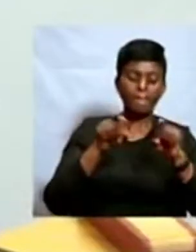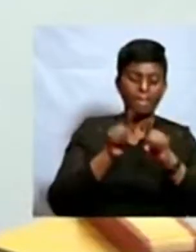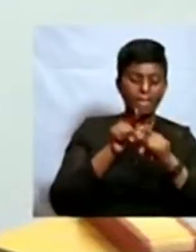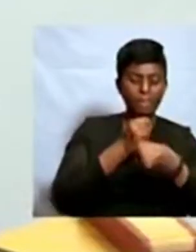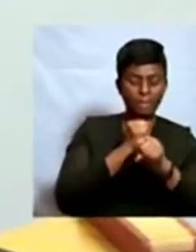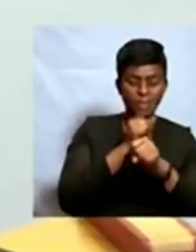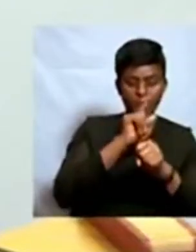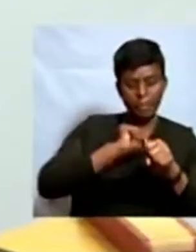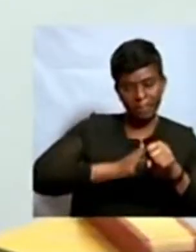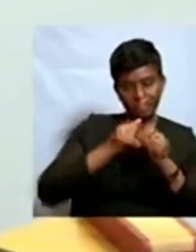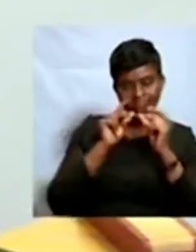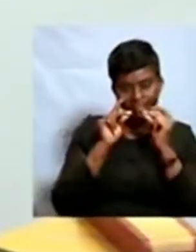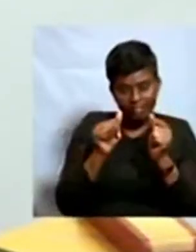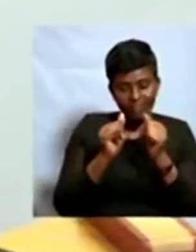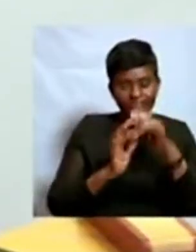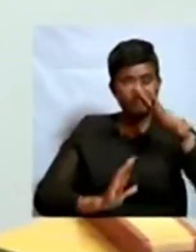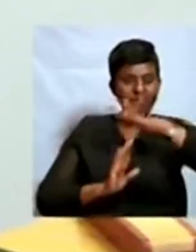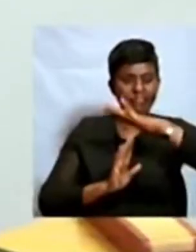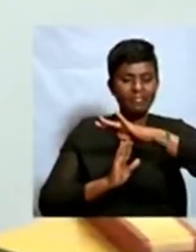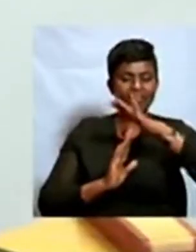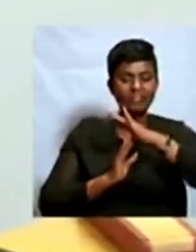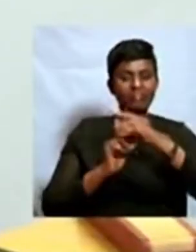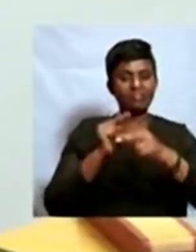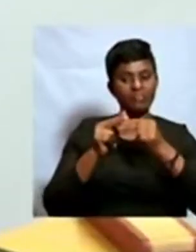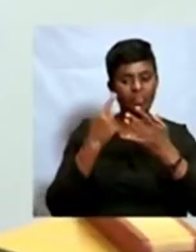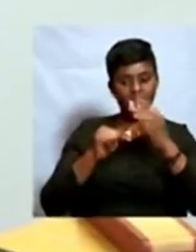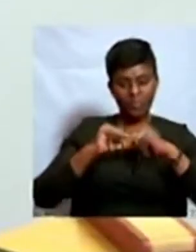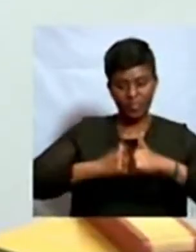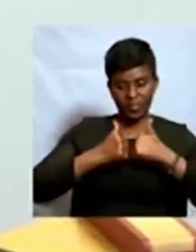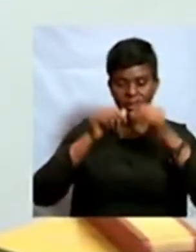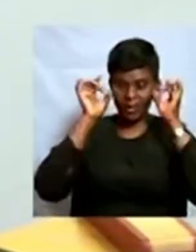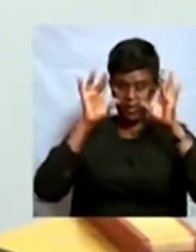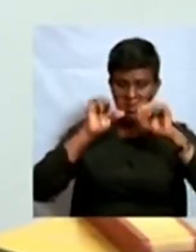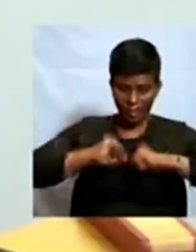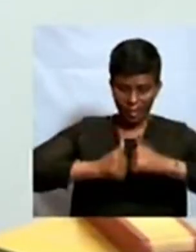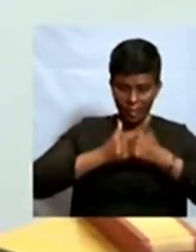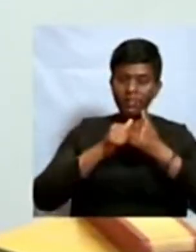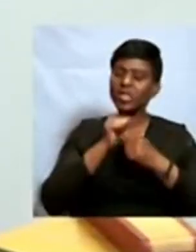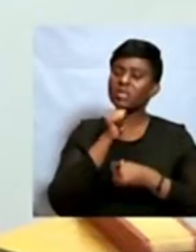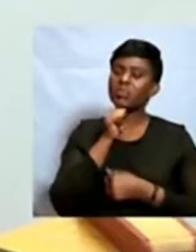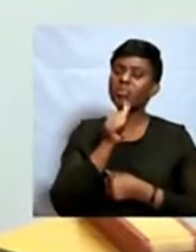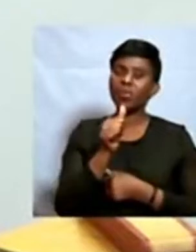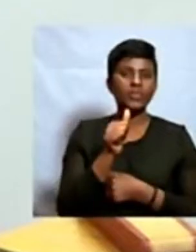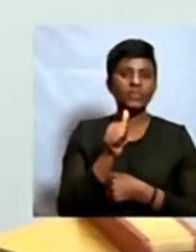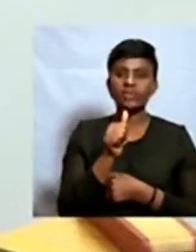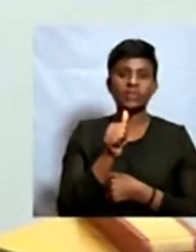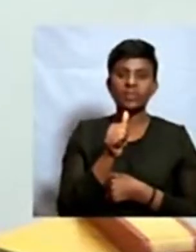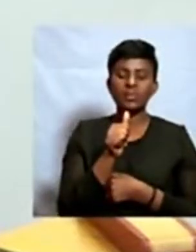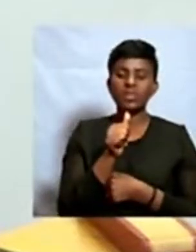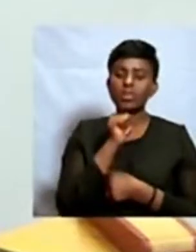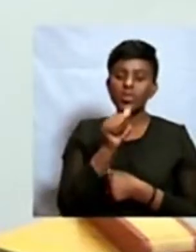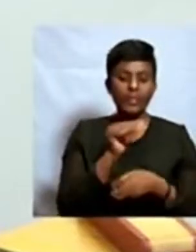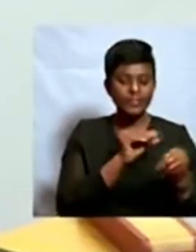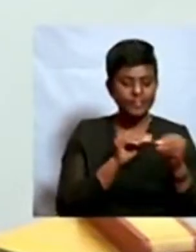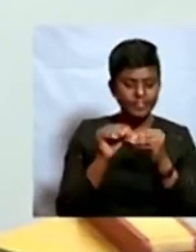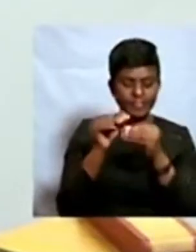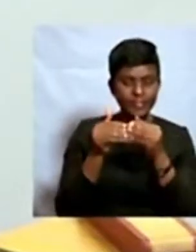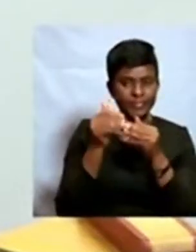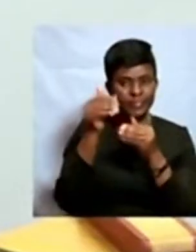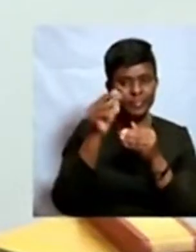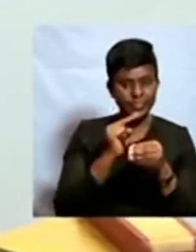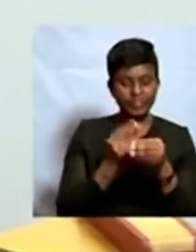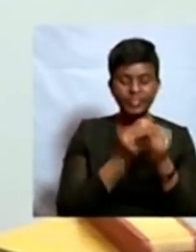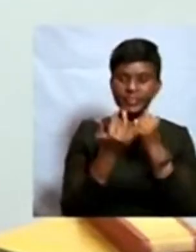sure that we reach certain minimums, then we risk ourselves not moving forward as a